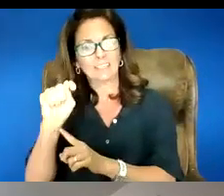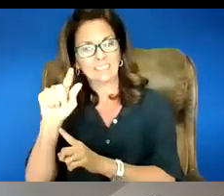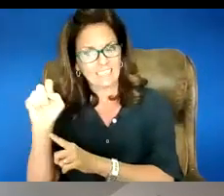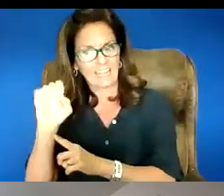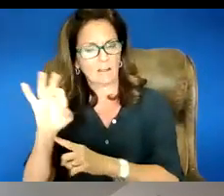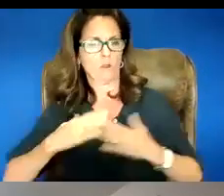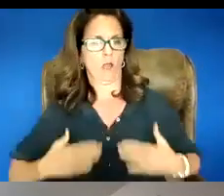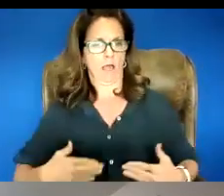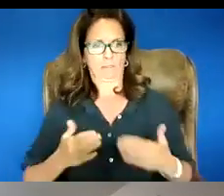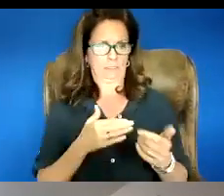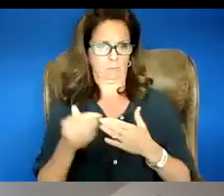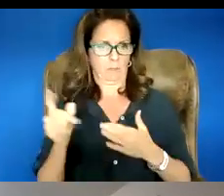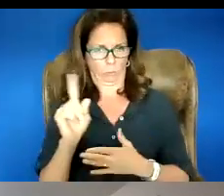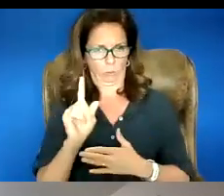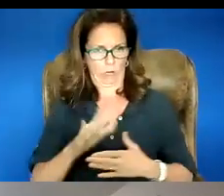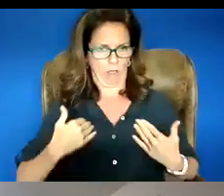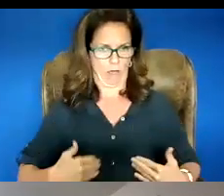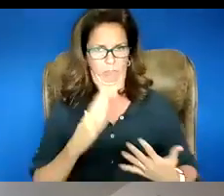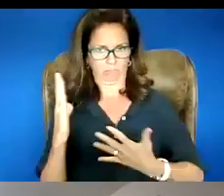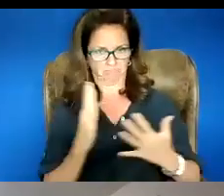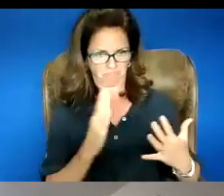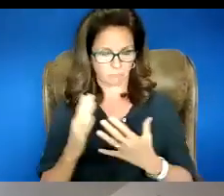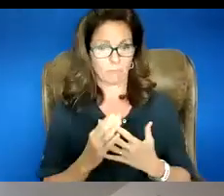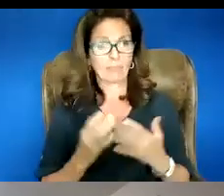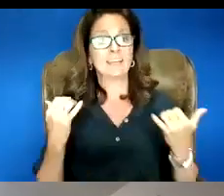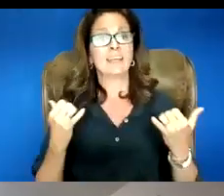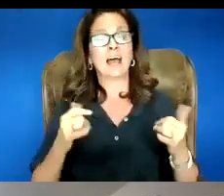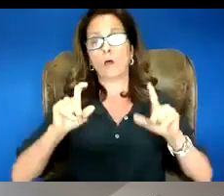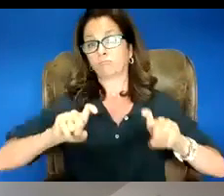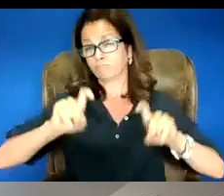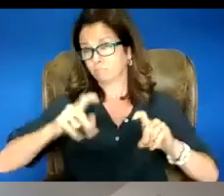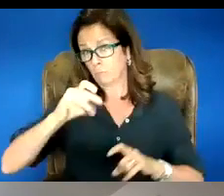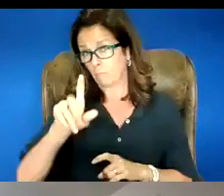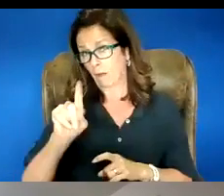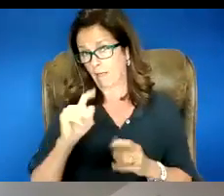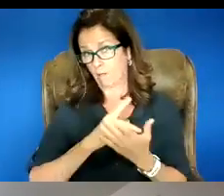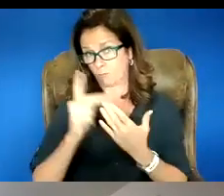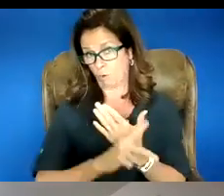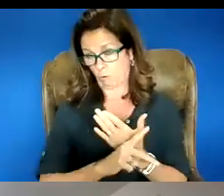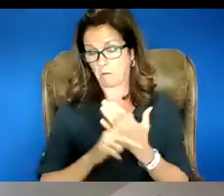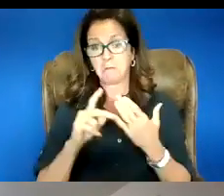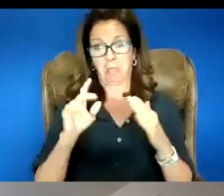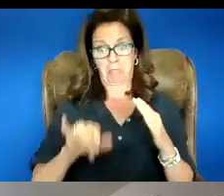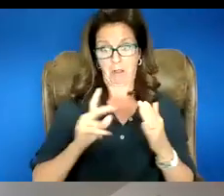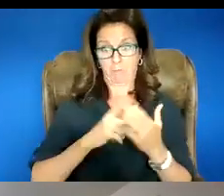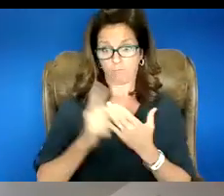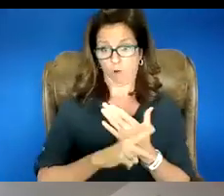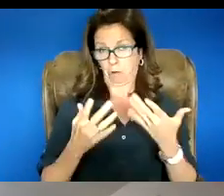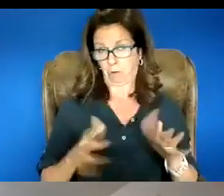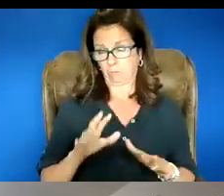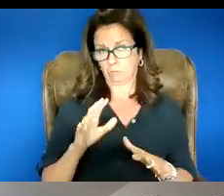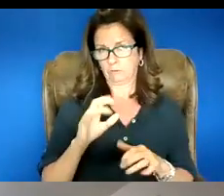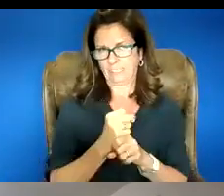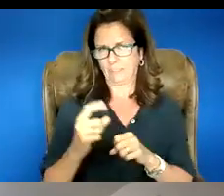pilot version of the program right now. And after that's complete, about July of next